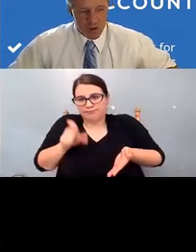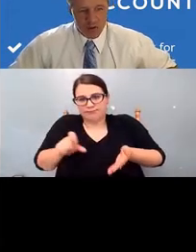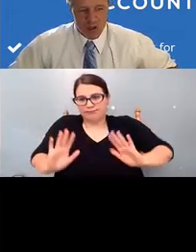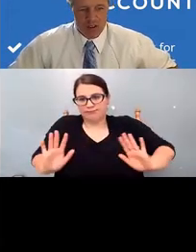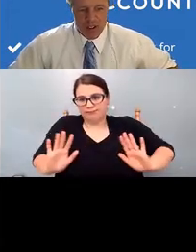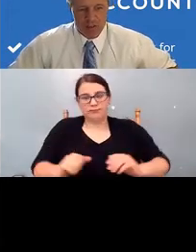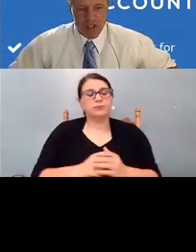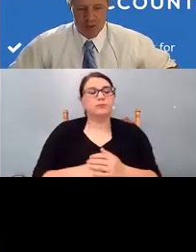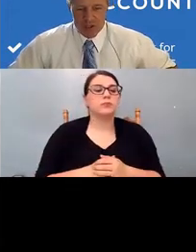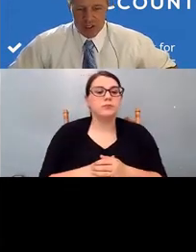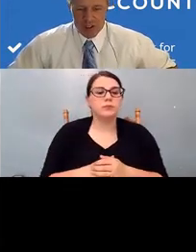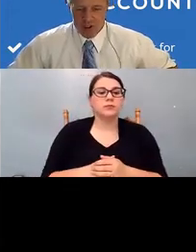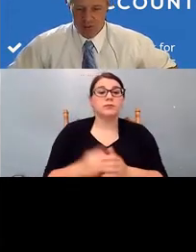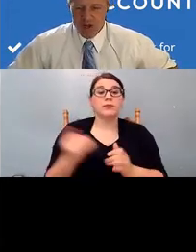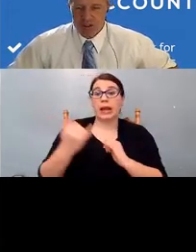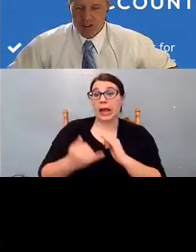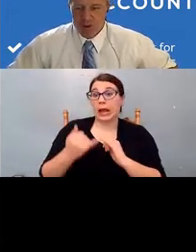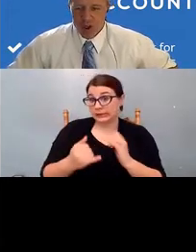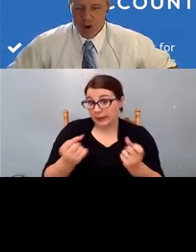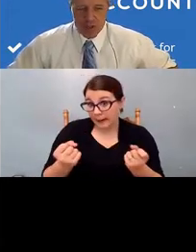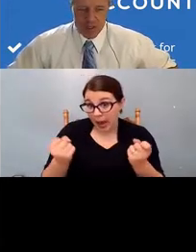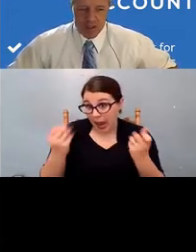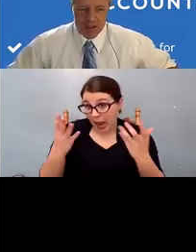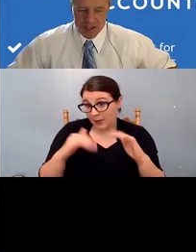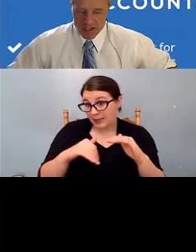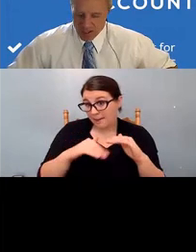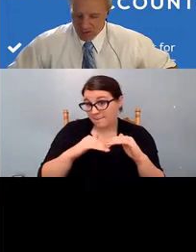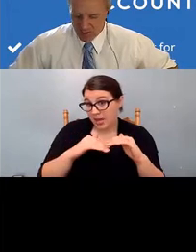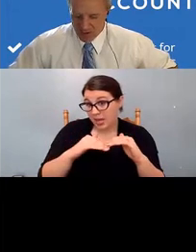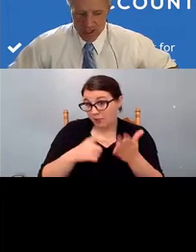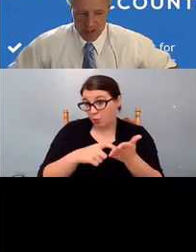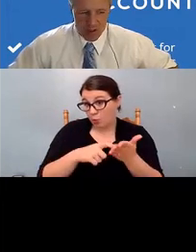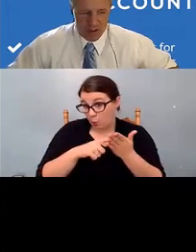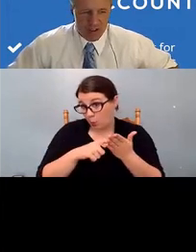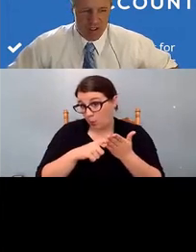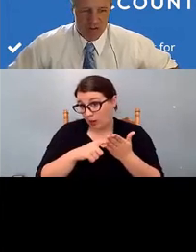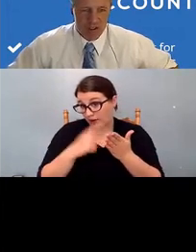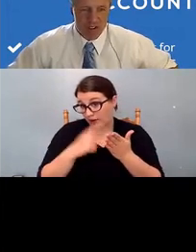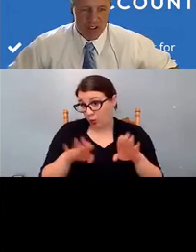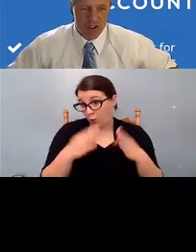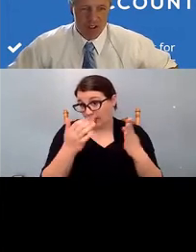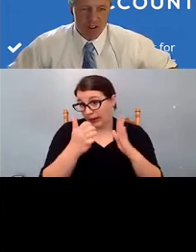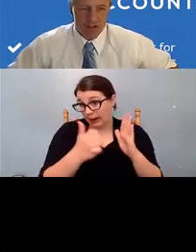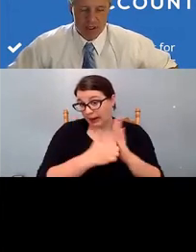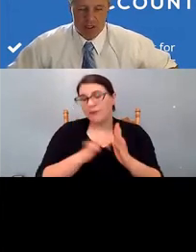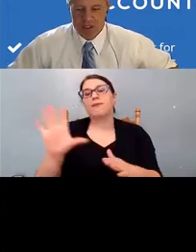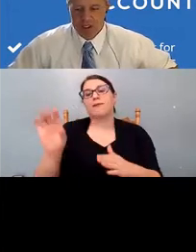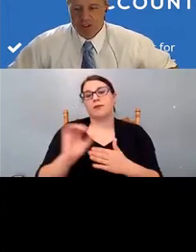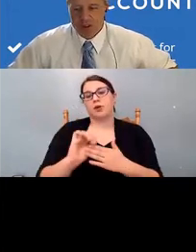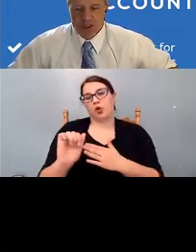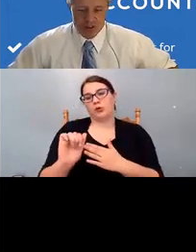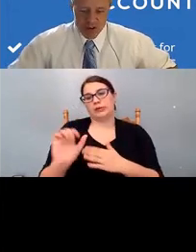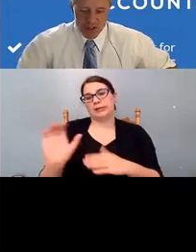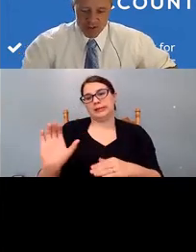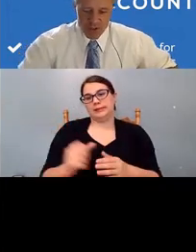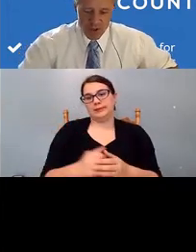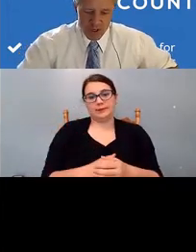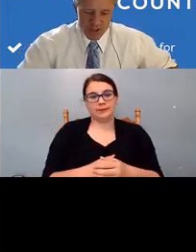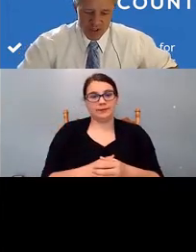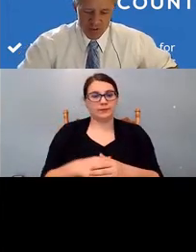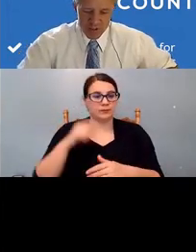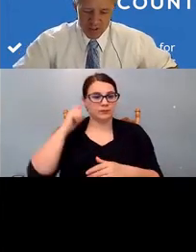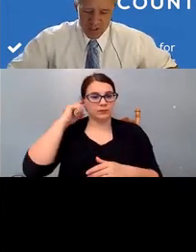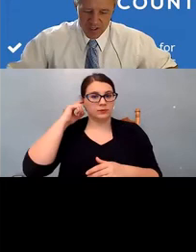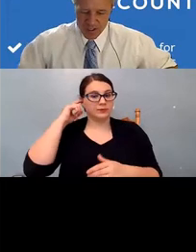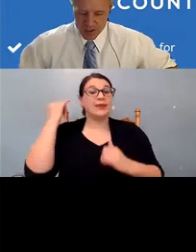final one, what is the minimum initial deposit when opening an account? And that was C, $50. So here's our final few